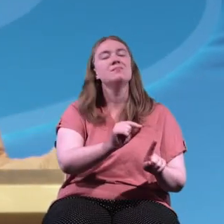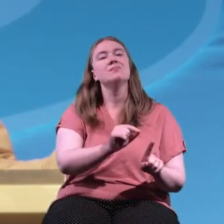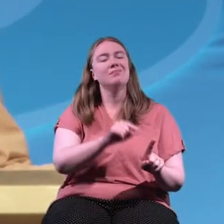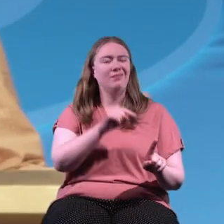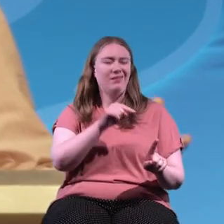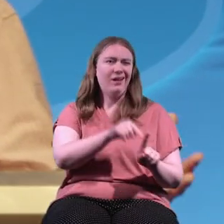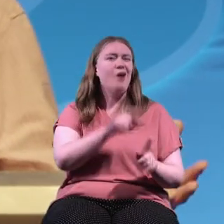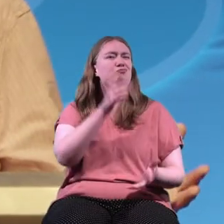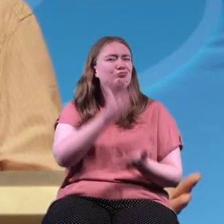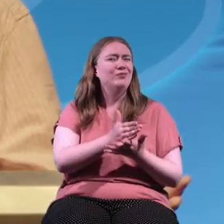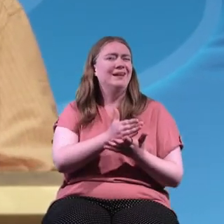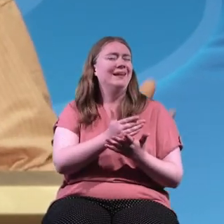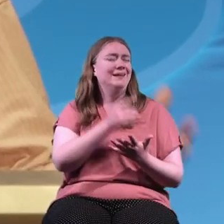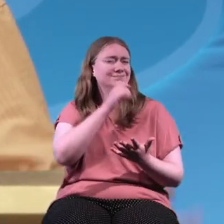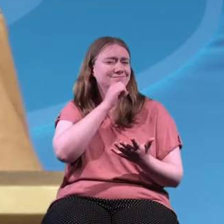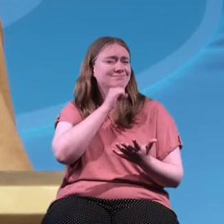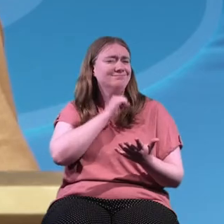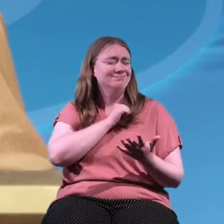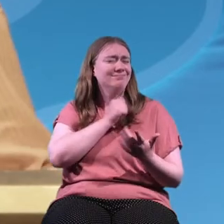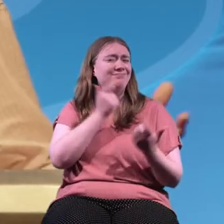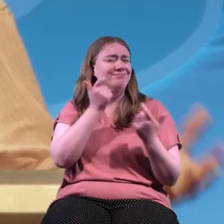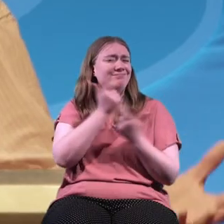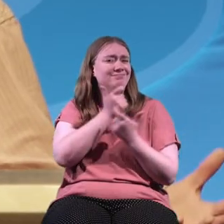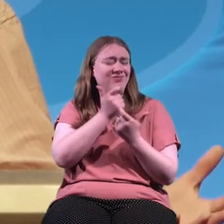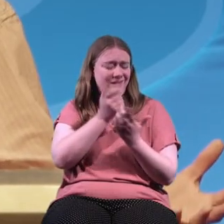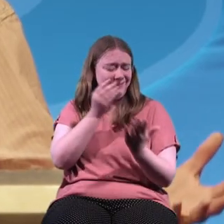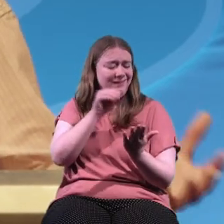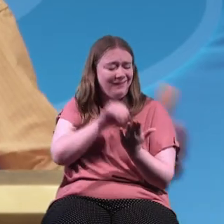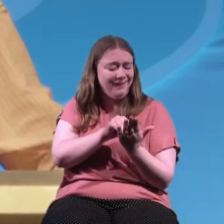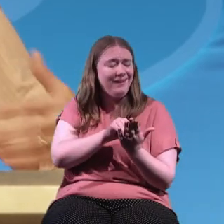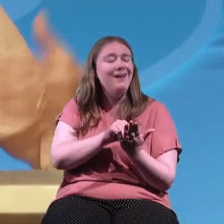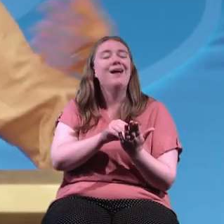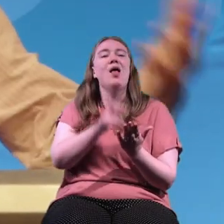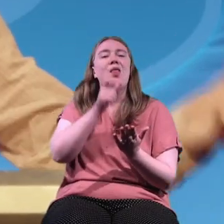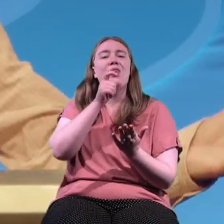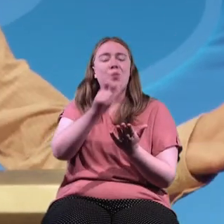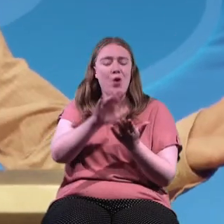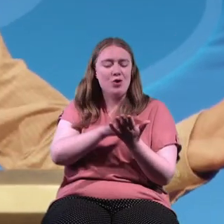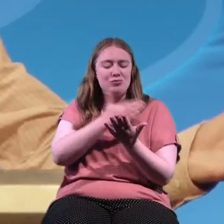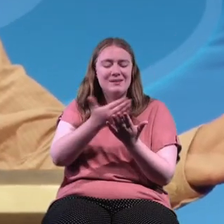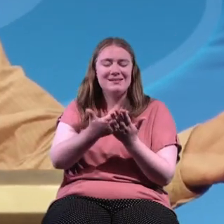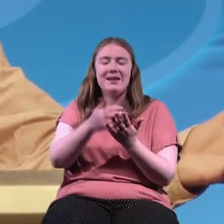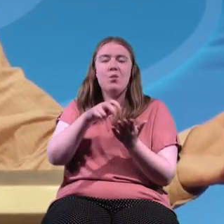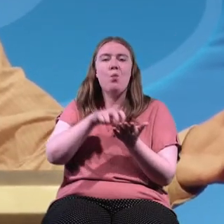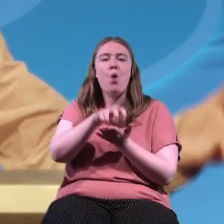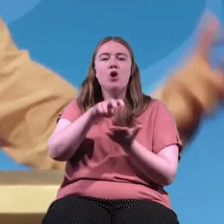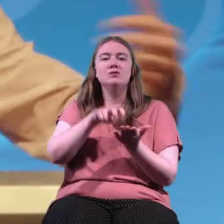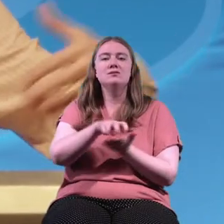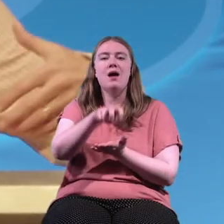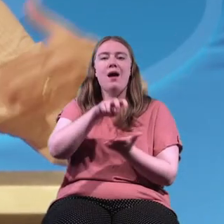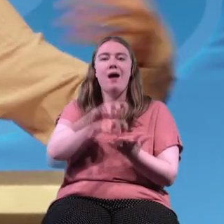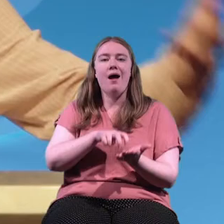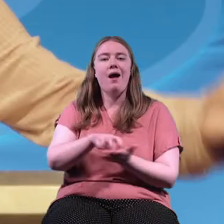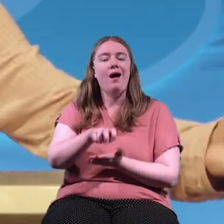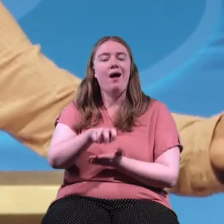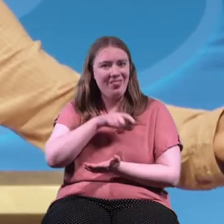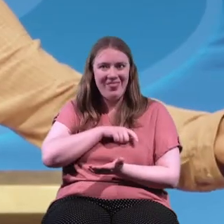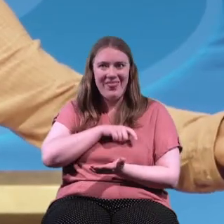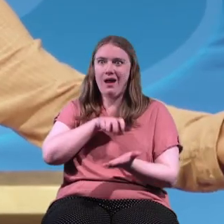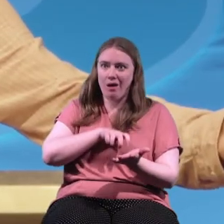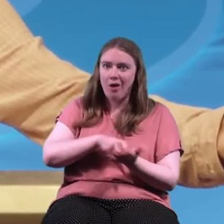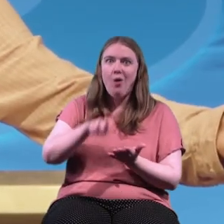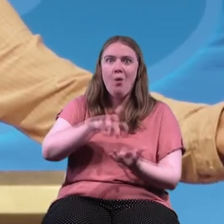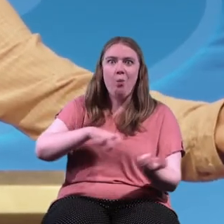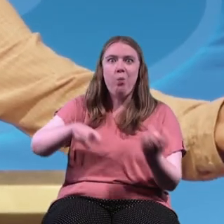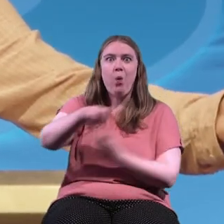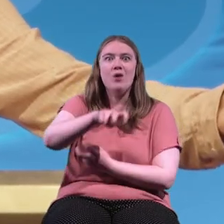pun. It's elsewhere it's translated wandered. They wandered in the wilderness because they wandered in